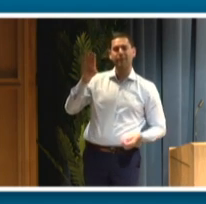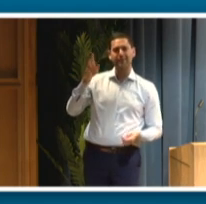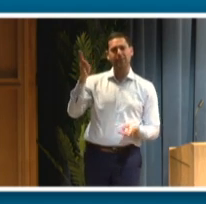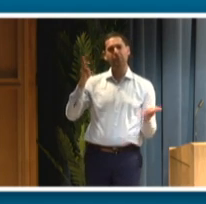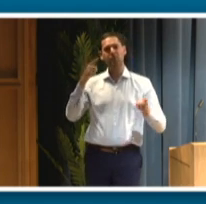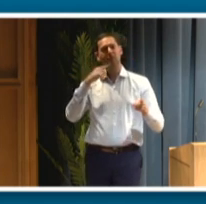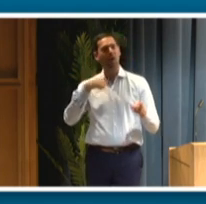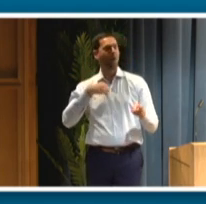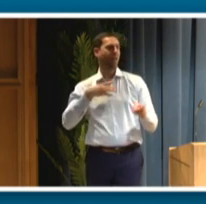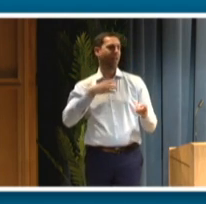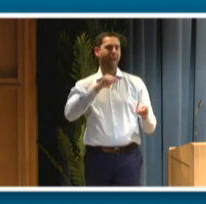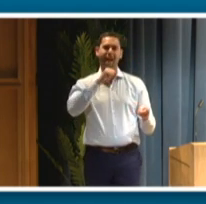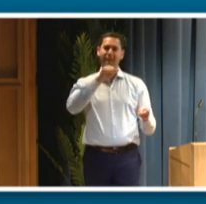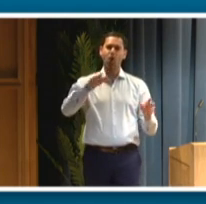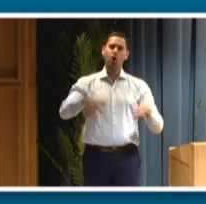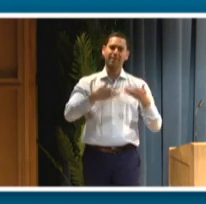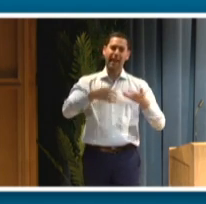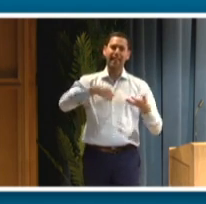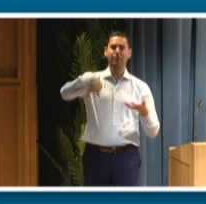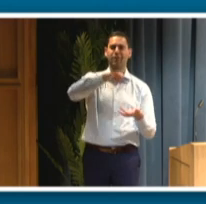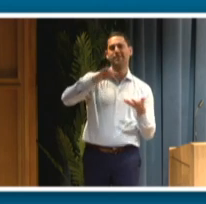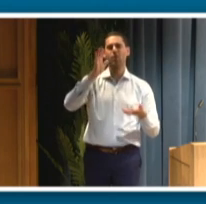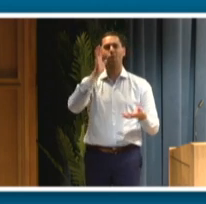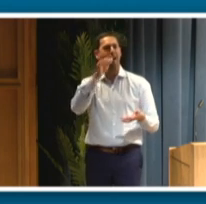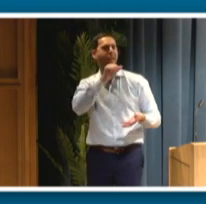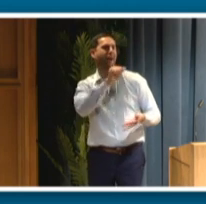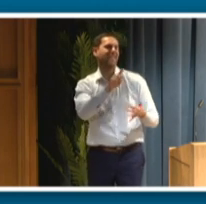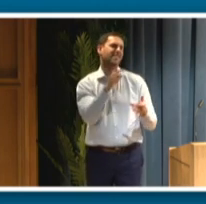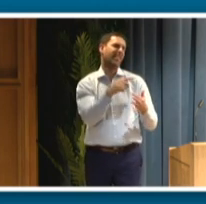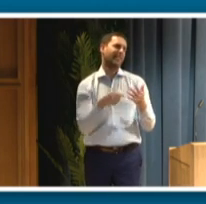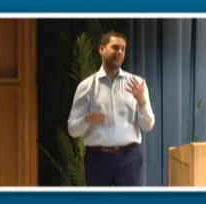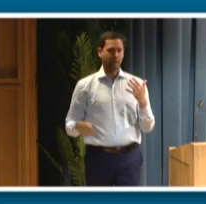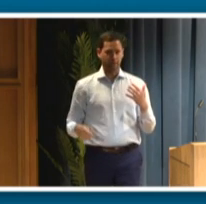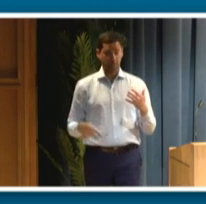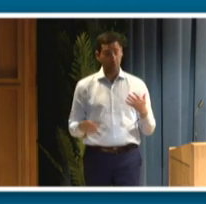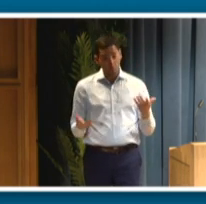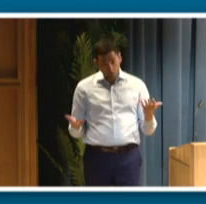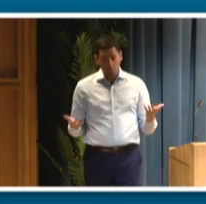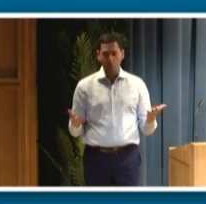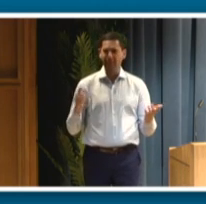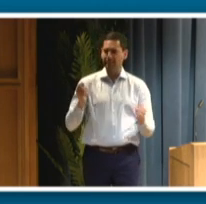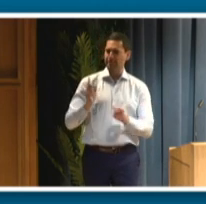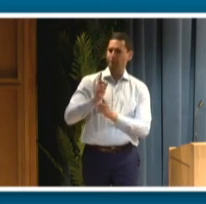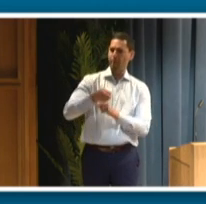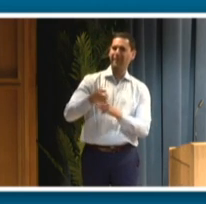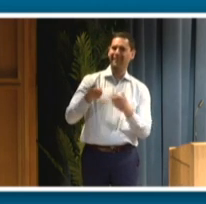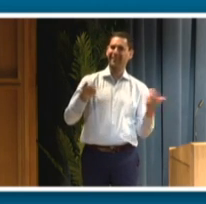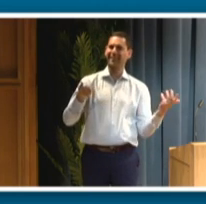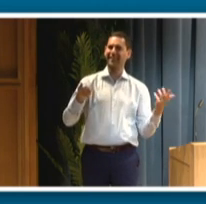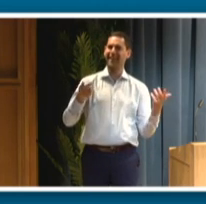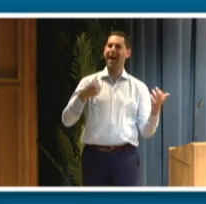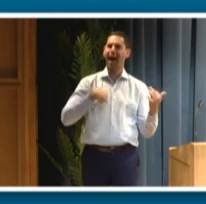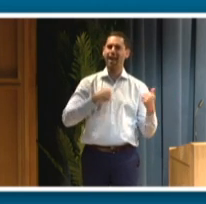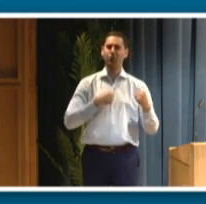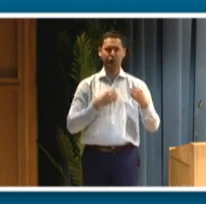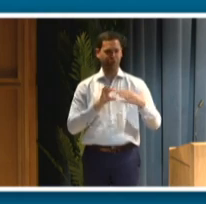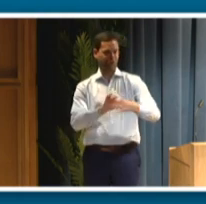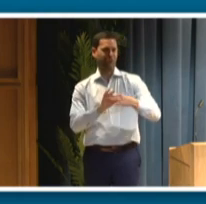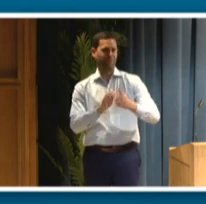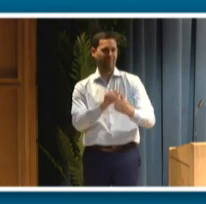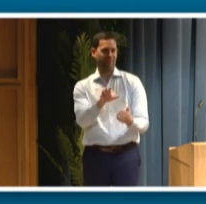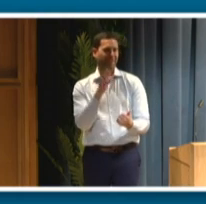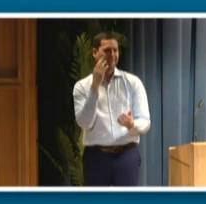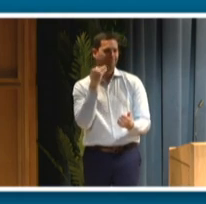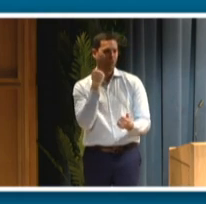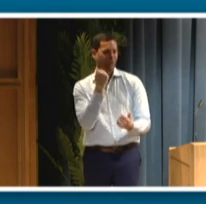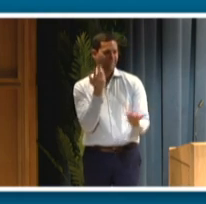salad dressing. You would love it. It's this, that, and the third. And in that moment, I have an opportunity to validate that experience, right? That's nothing to